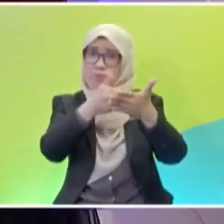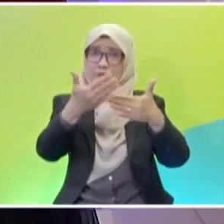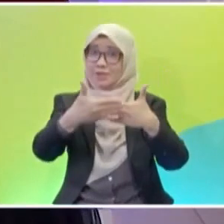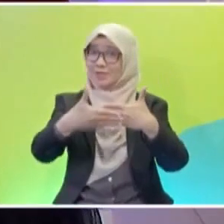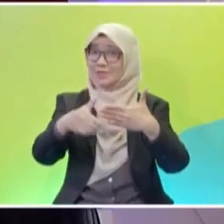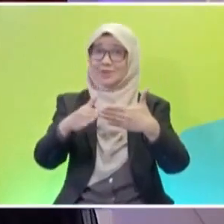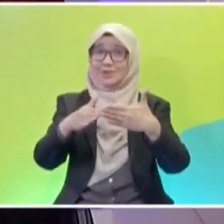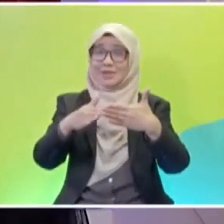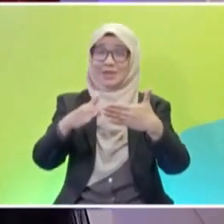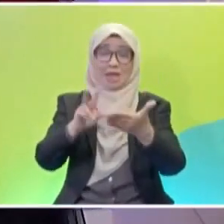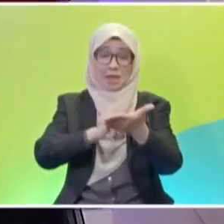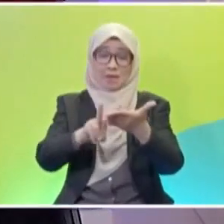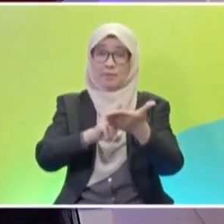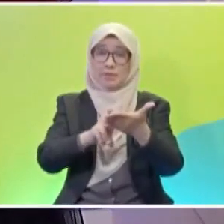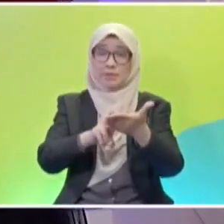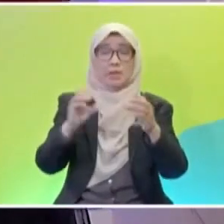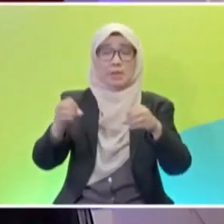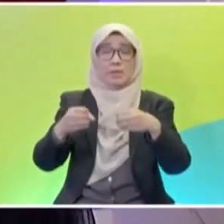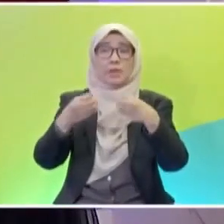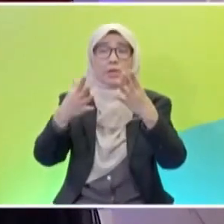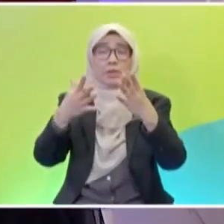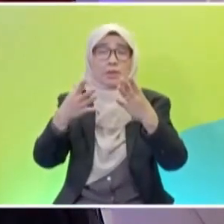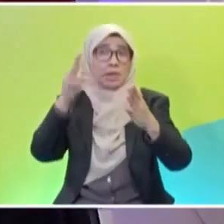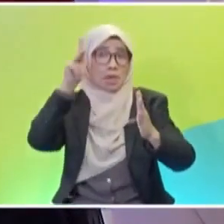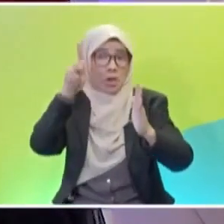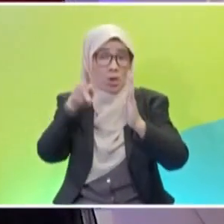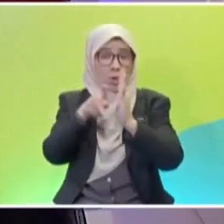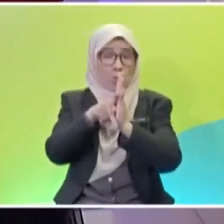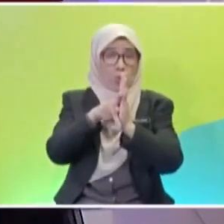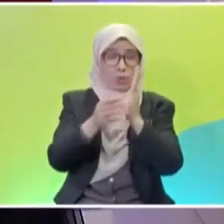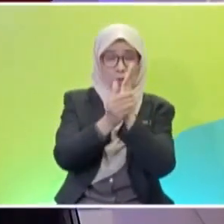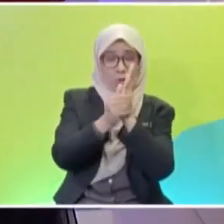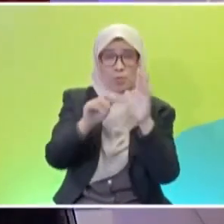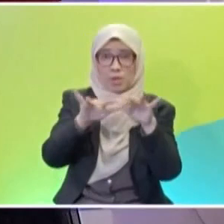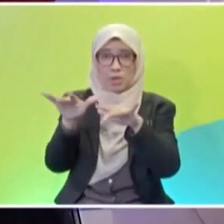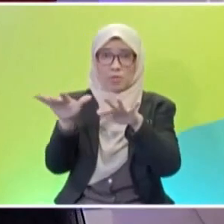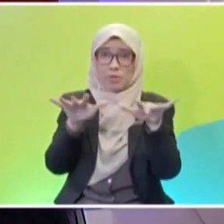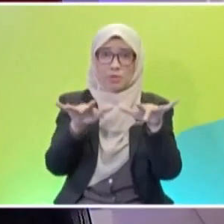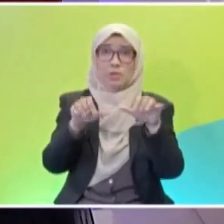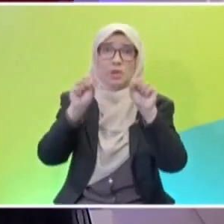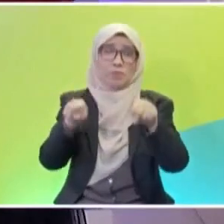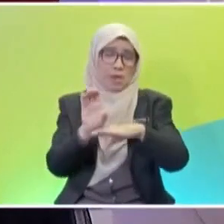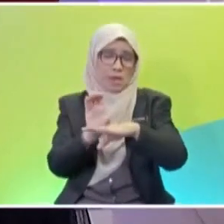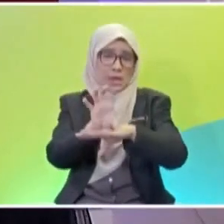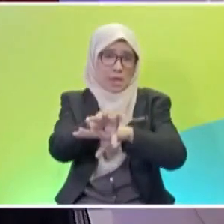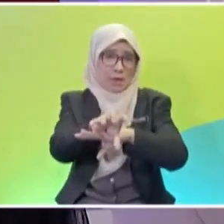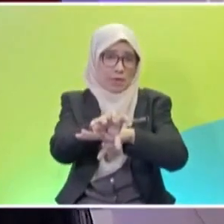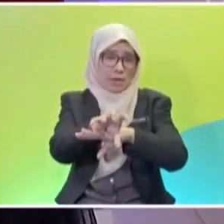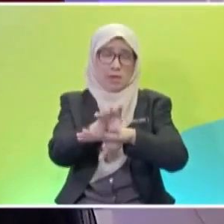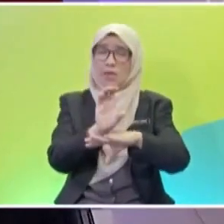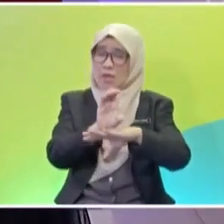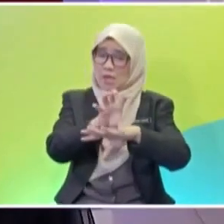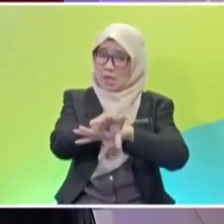photo manipulation has effects on people, to what extent should it be taken to. And